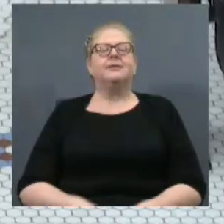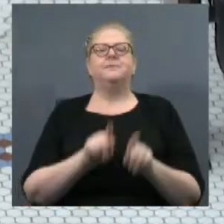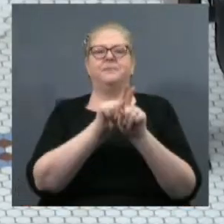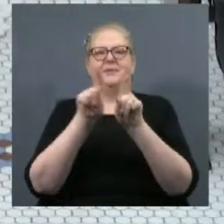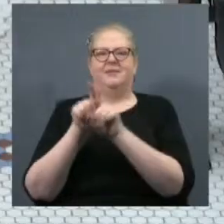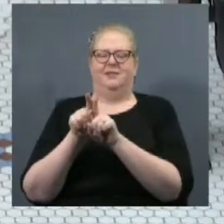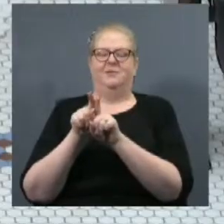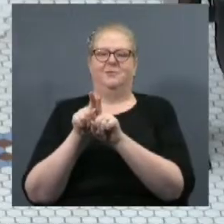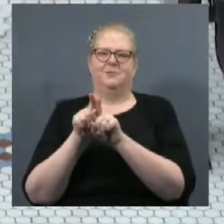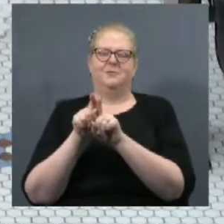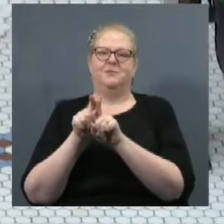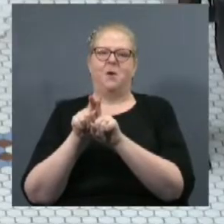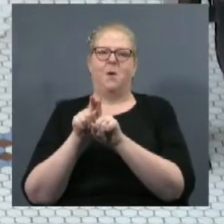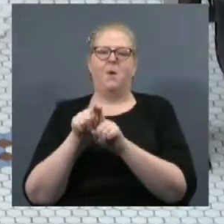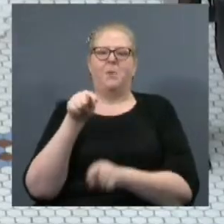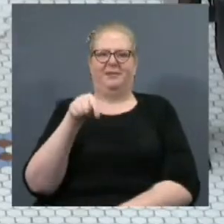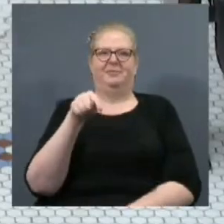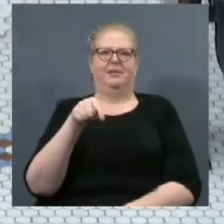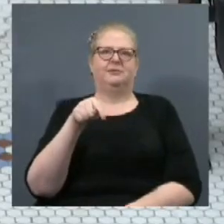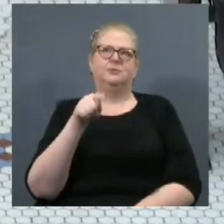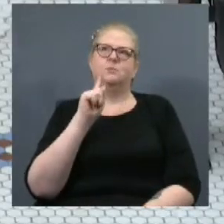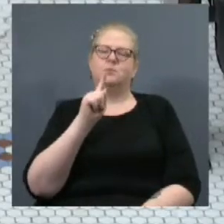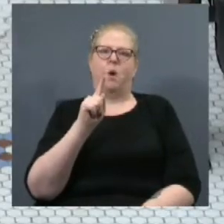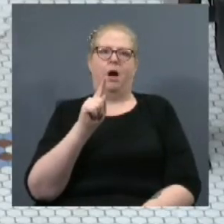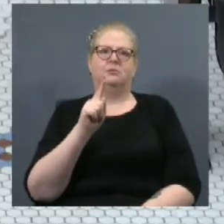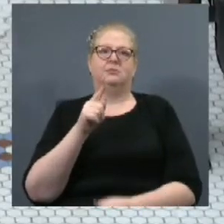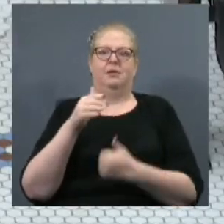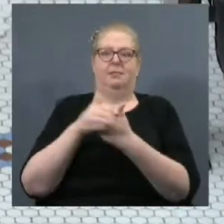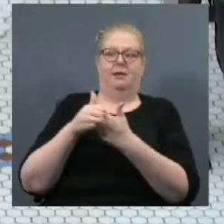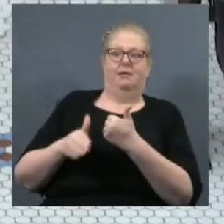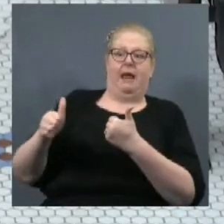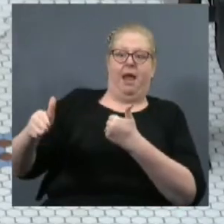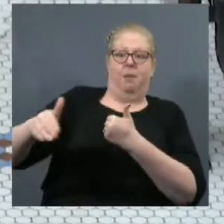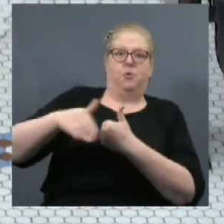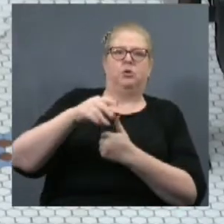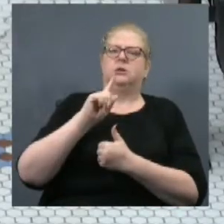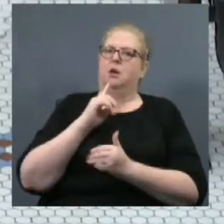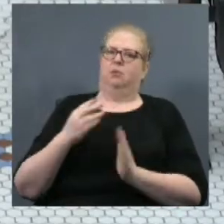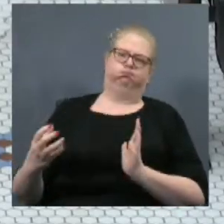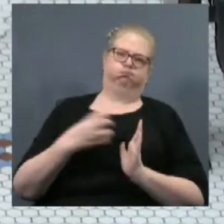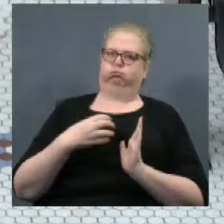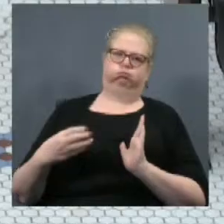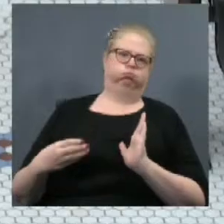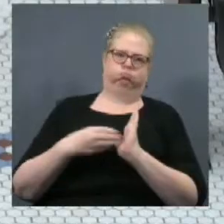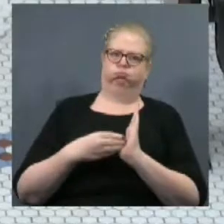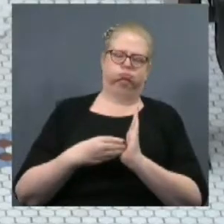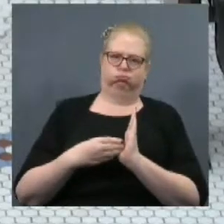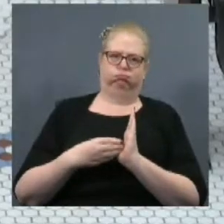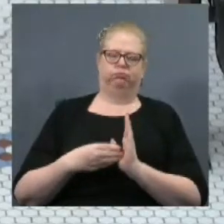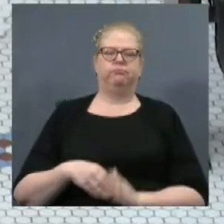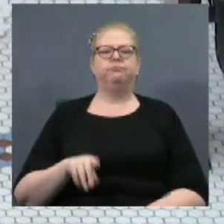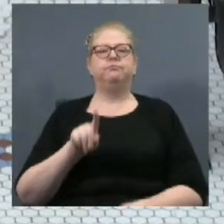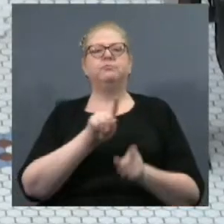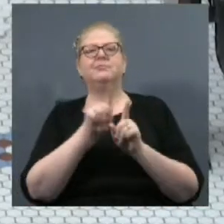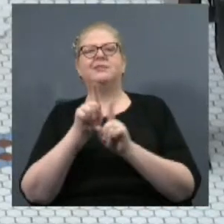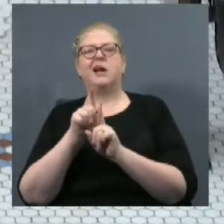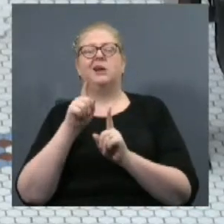highly contested by the neighbors. And I think one of the most glaring things about this is the lack of